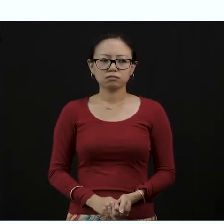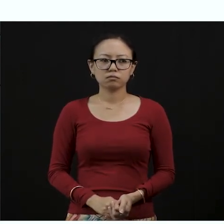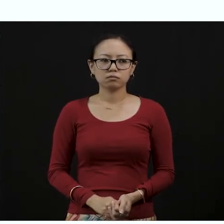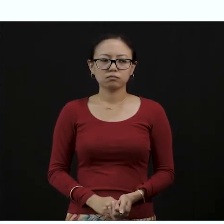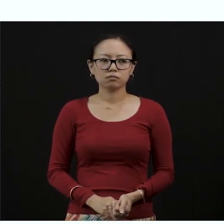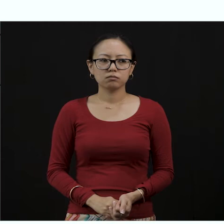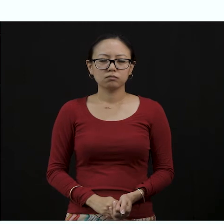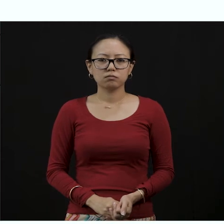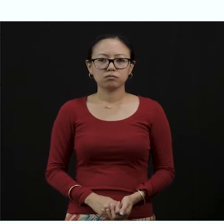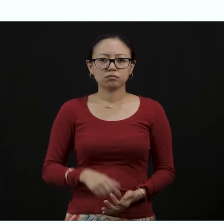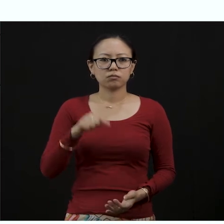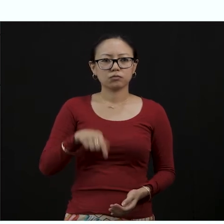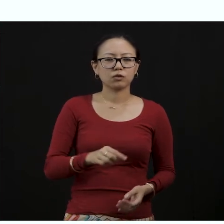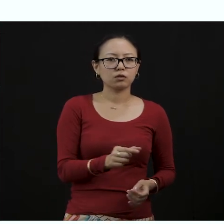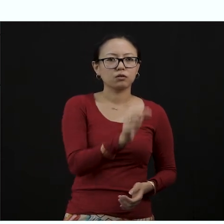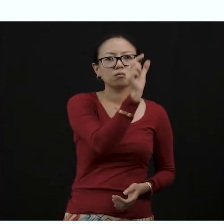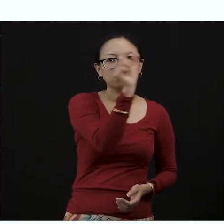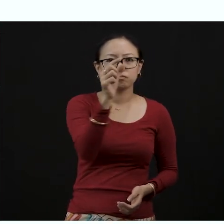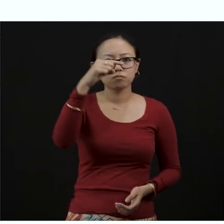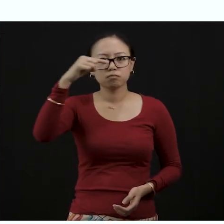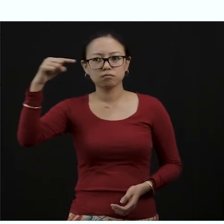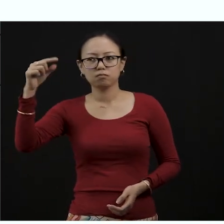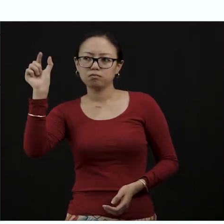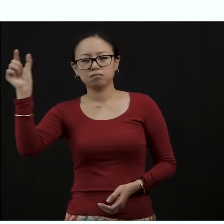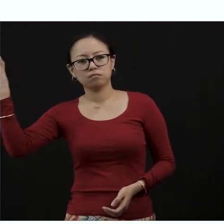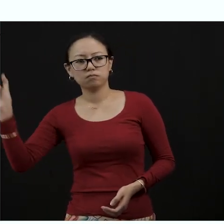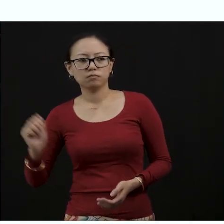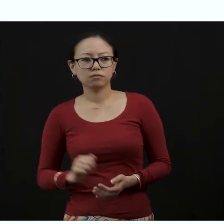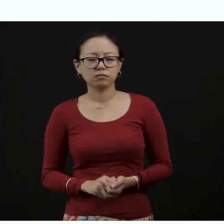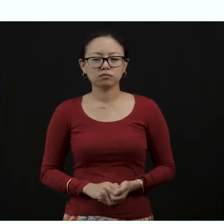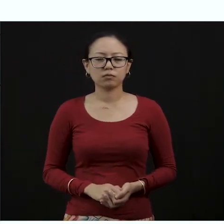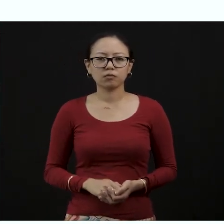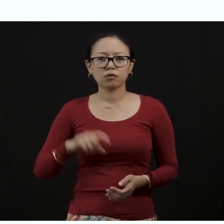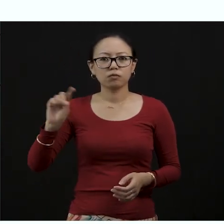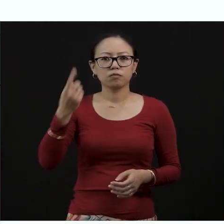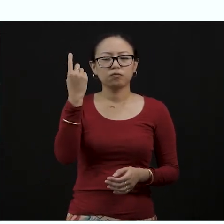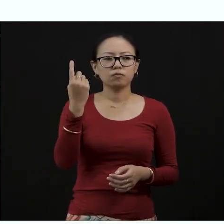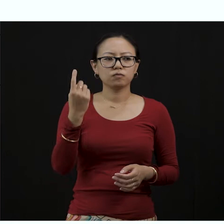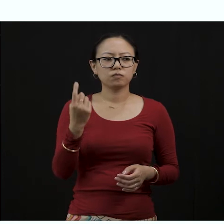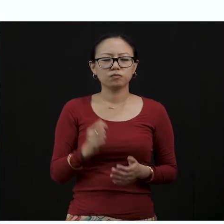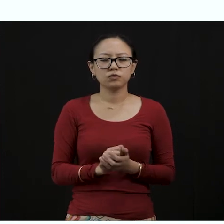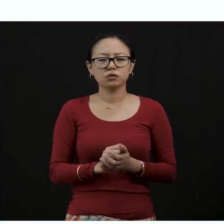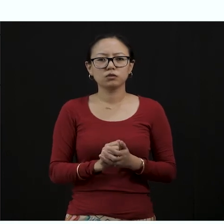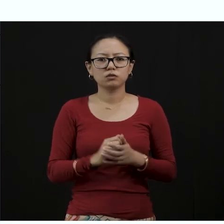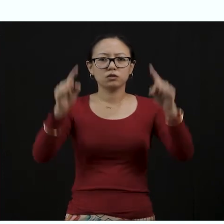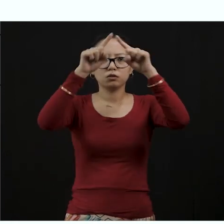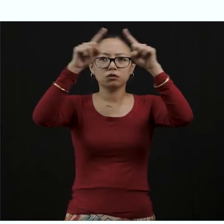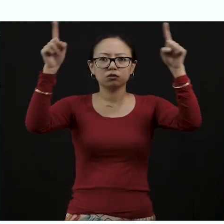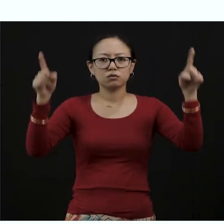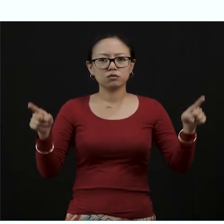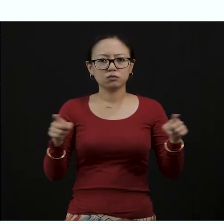Now fill in the blanks with a given word. See, in first box you have a triangle, second you have